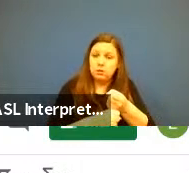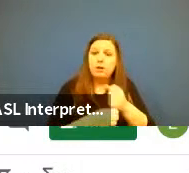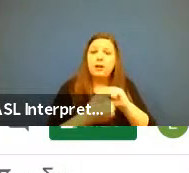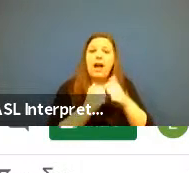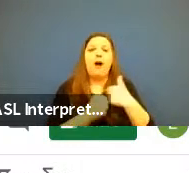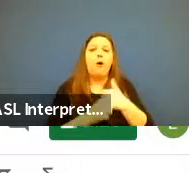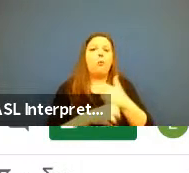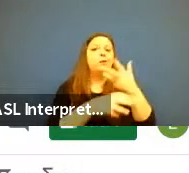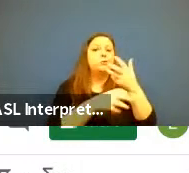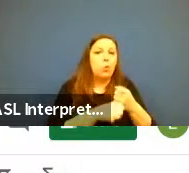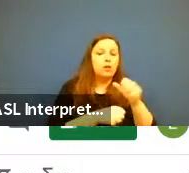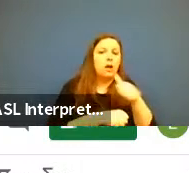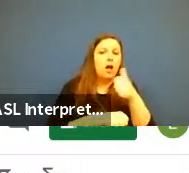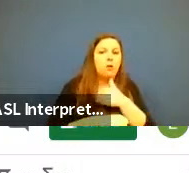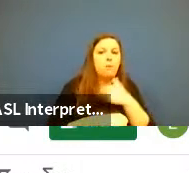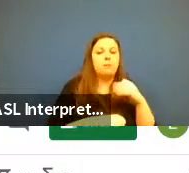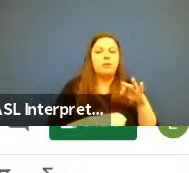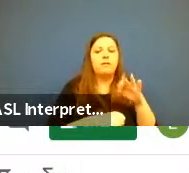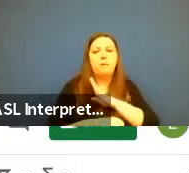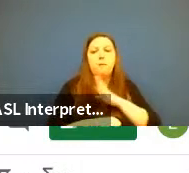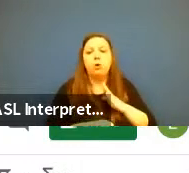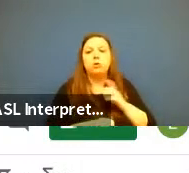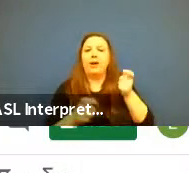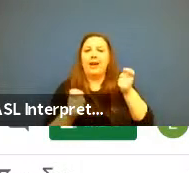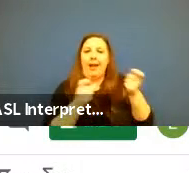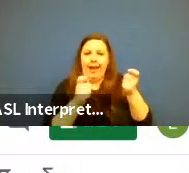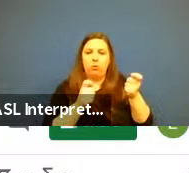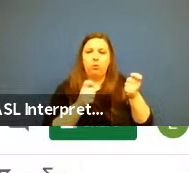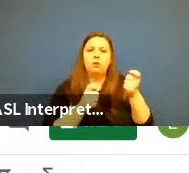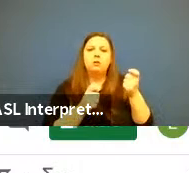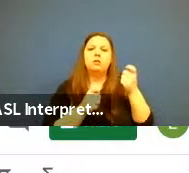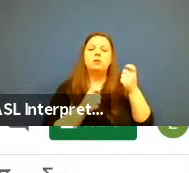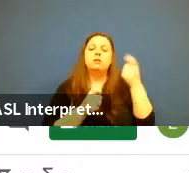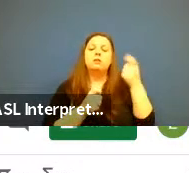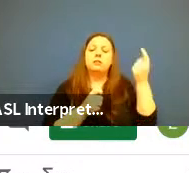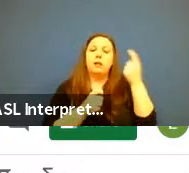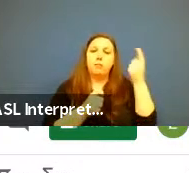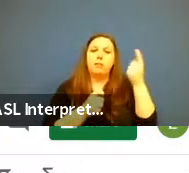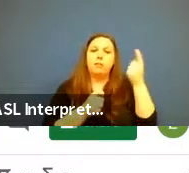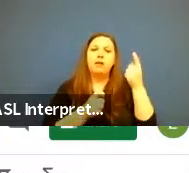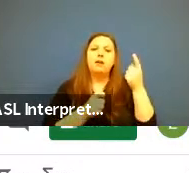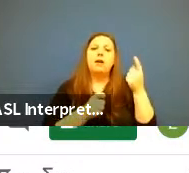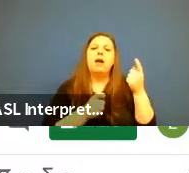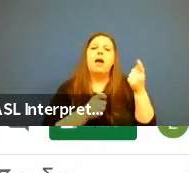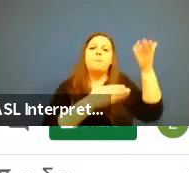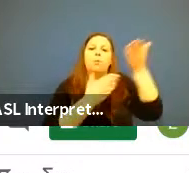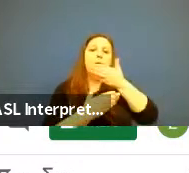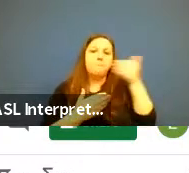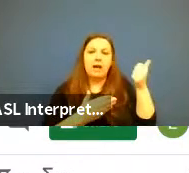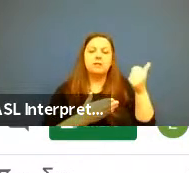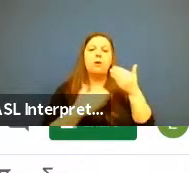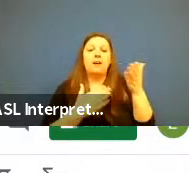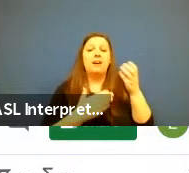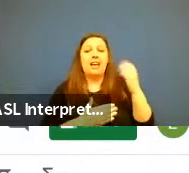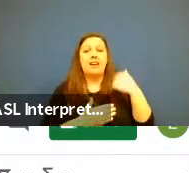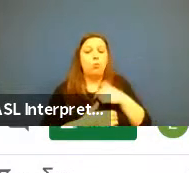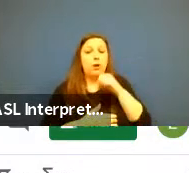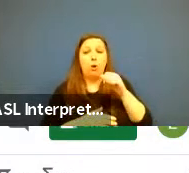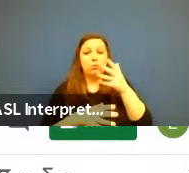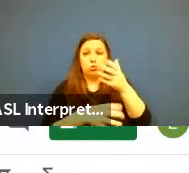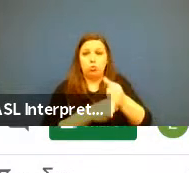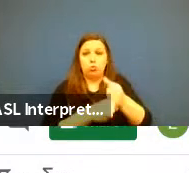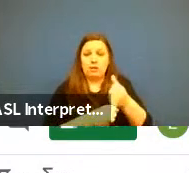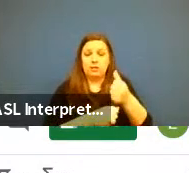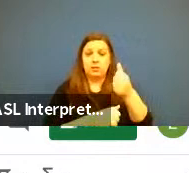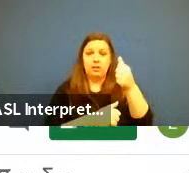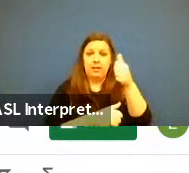members of the board to handle something and bring us their best recommendation. If we don't trust each other to do that,